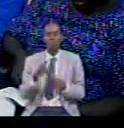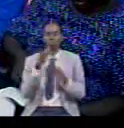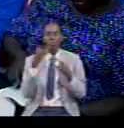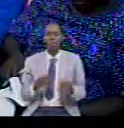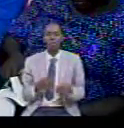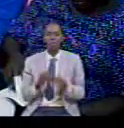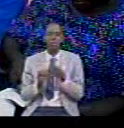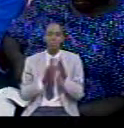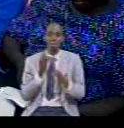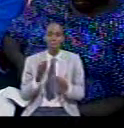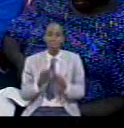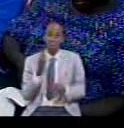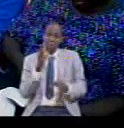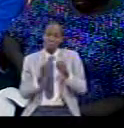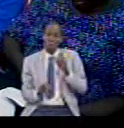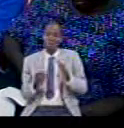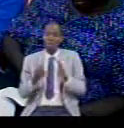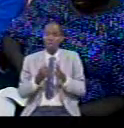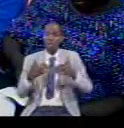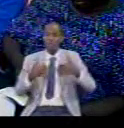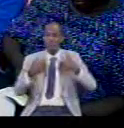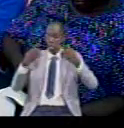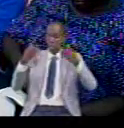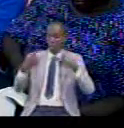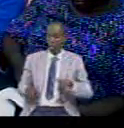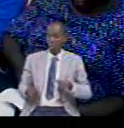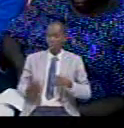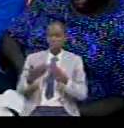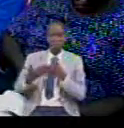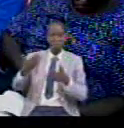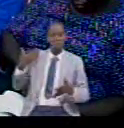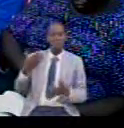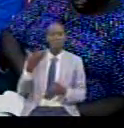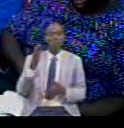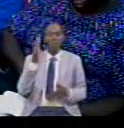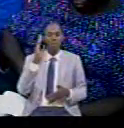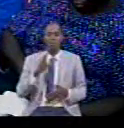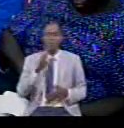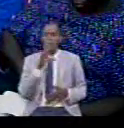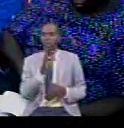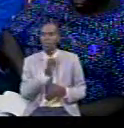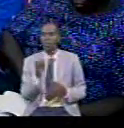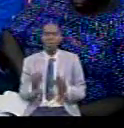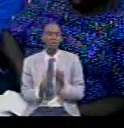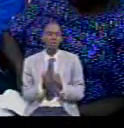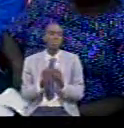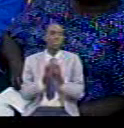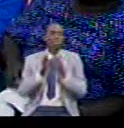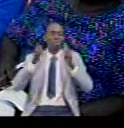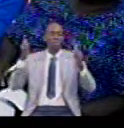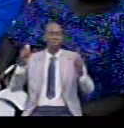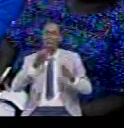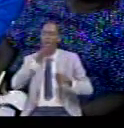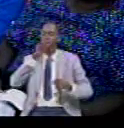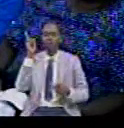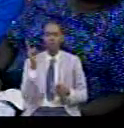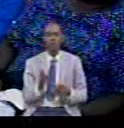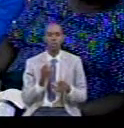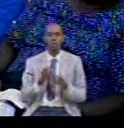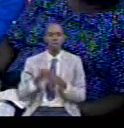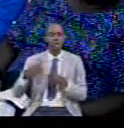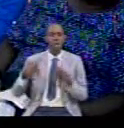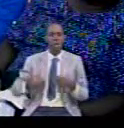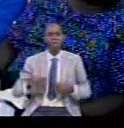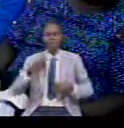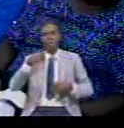If it has happened already, there'll be a greater assurance, a deeper assurance in your heart. I belong to Christ. I said, I belong